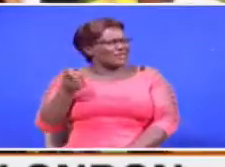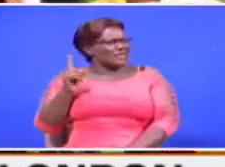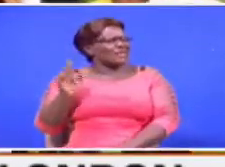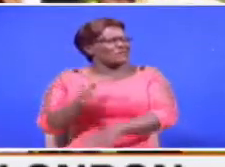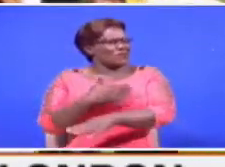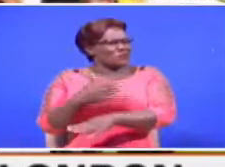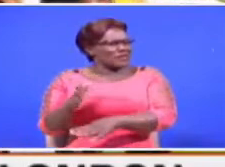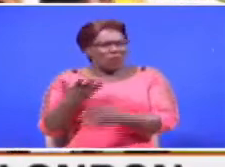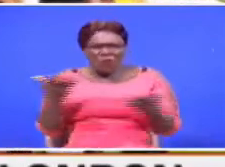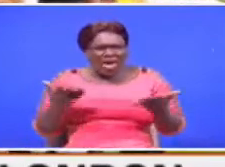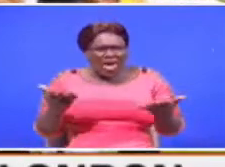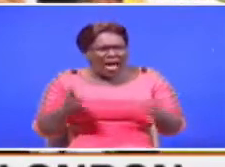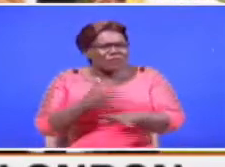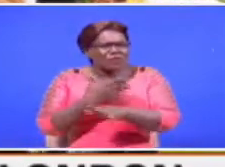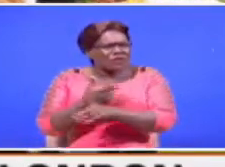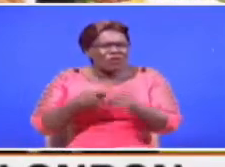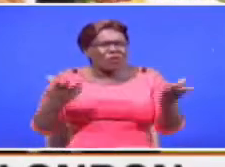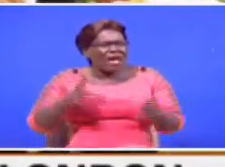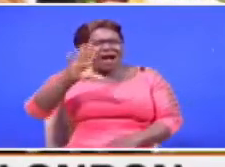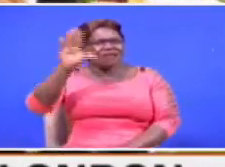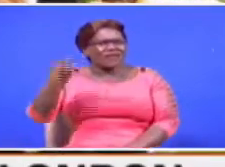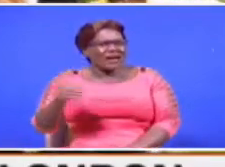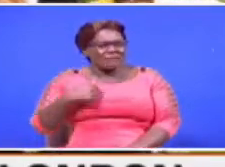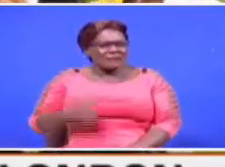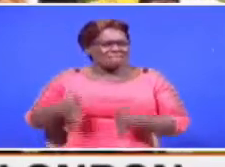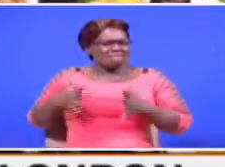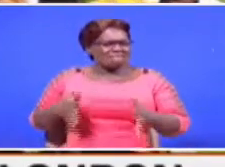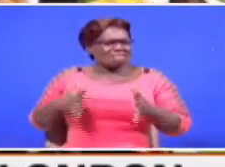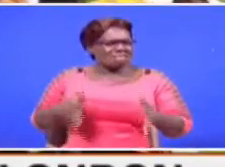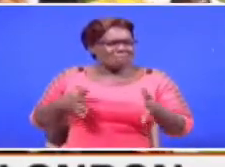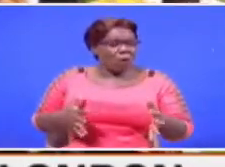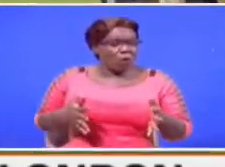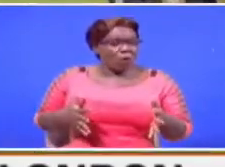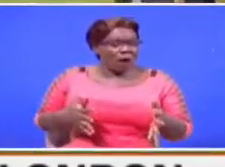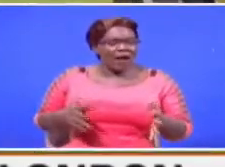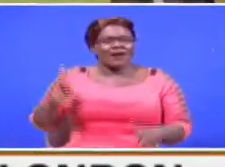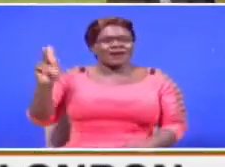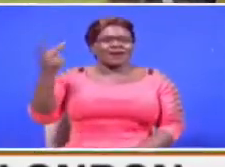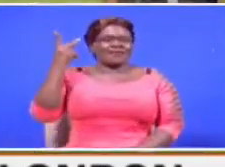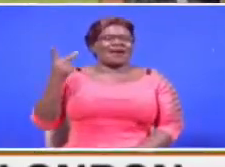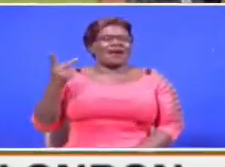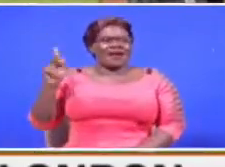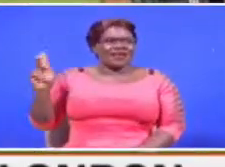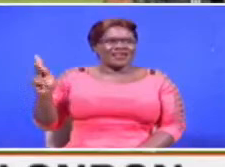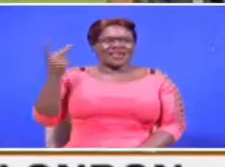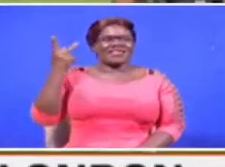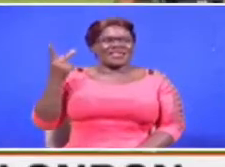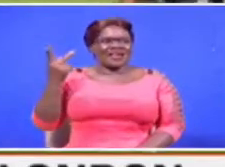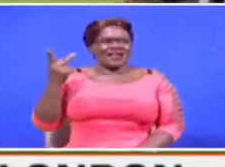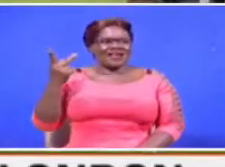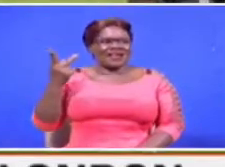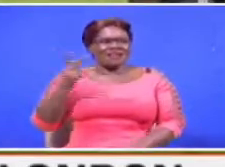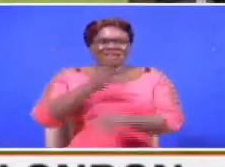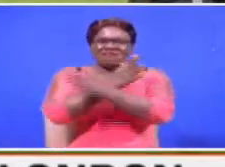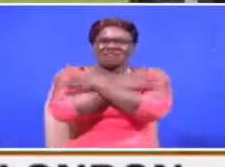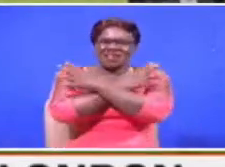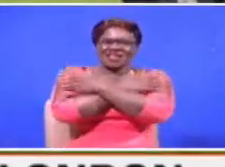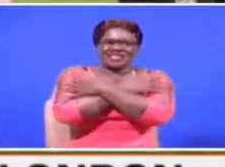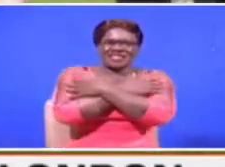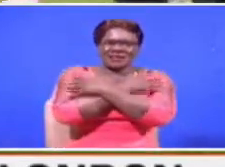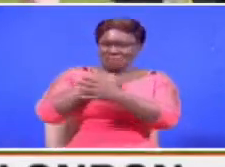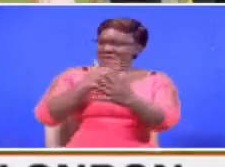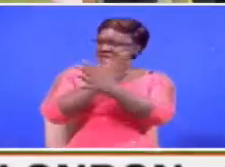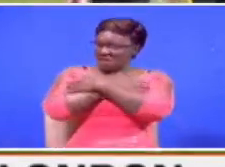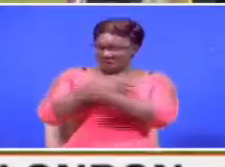trace where this music is coming from. And then I got here and I saw Kenyans and Friends. I'm like, okay, I'm a